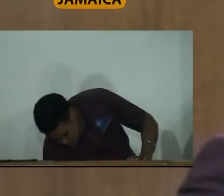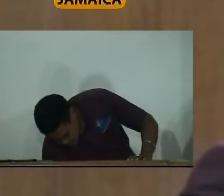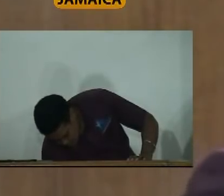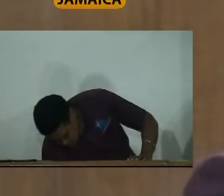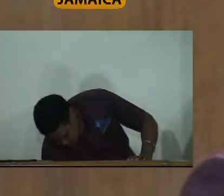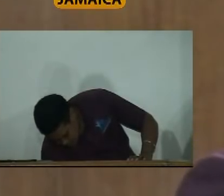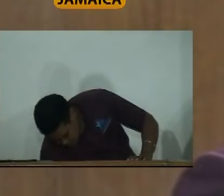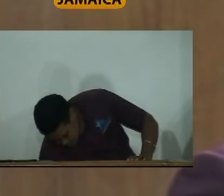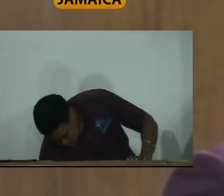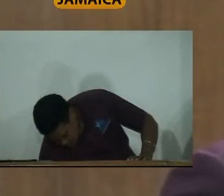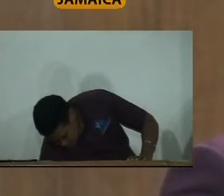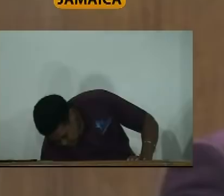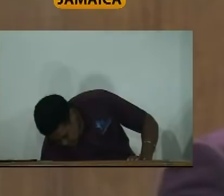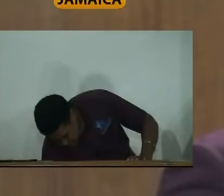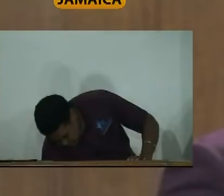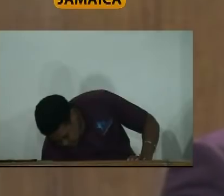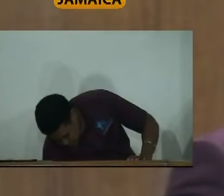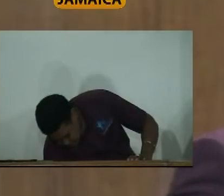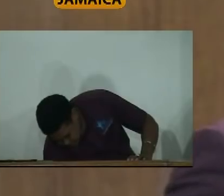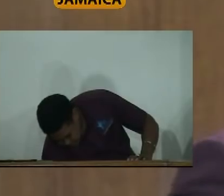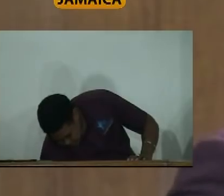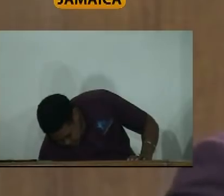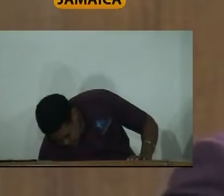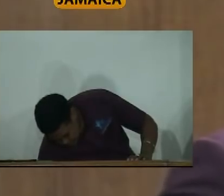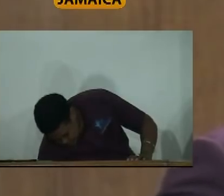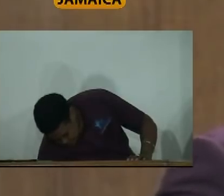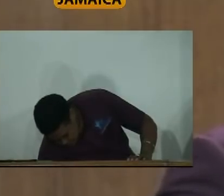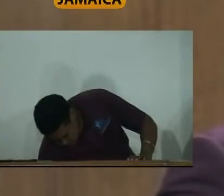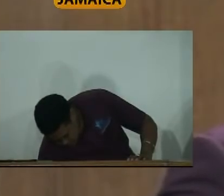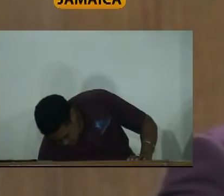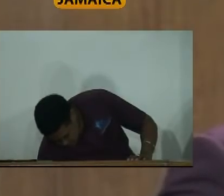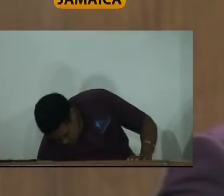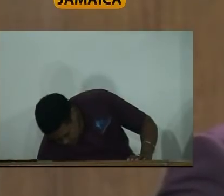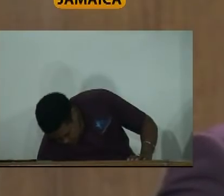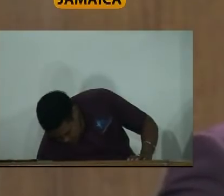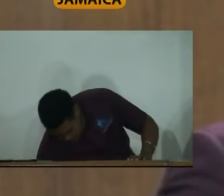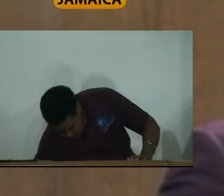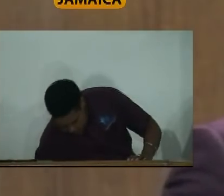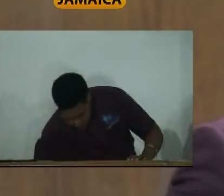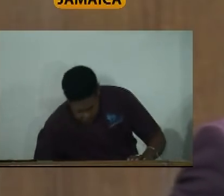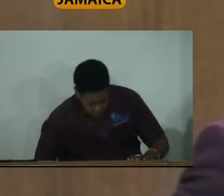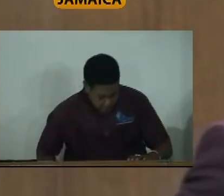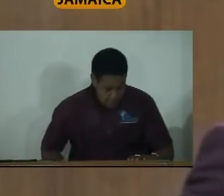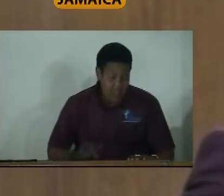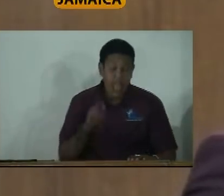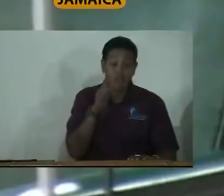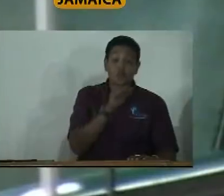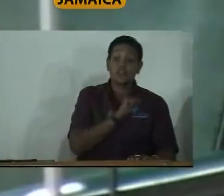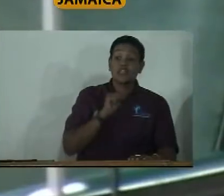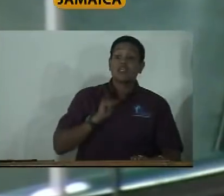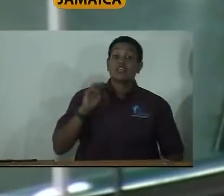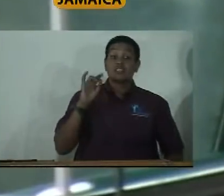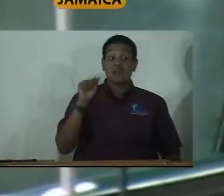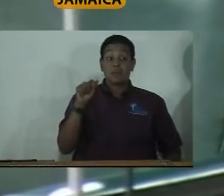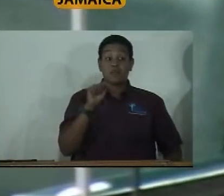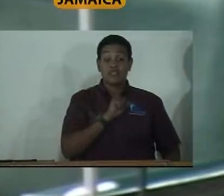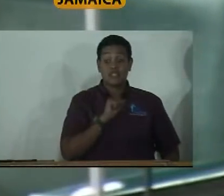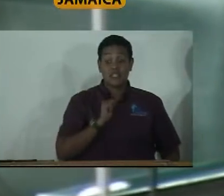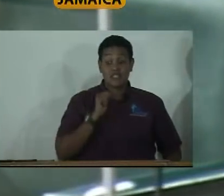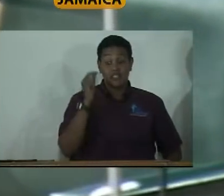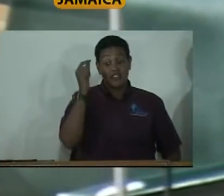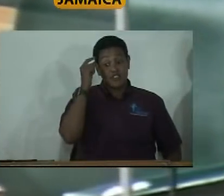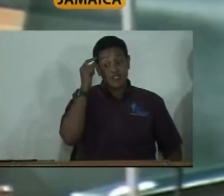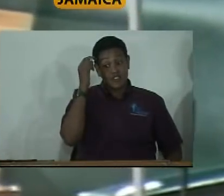mine, in whom I am also well pleased. And I hope that some of these things can be considered from